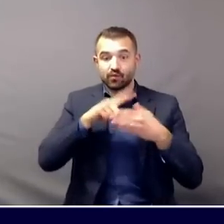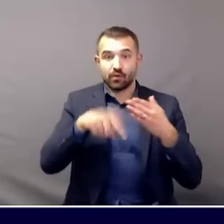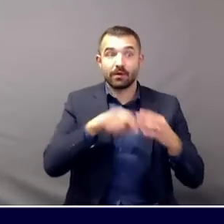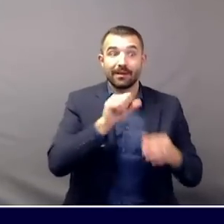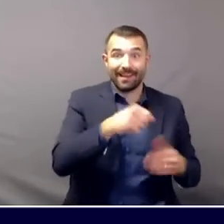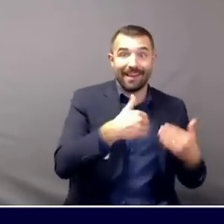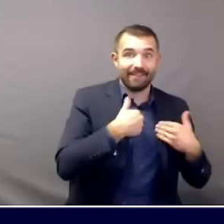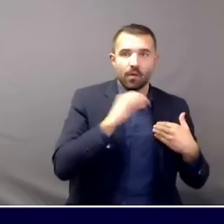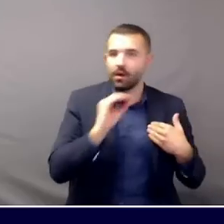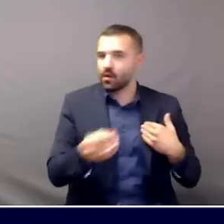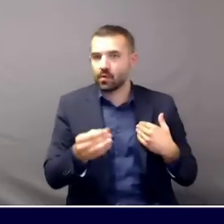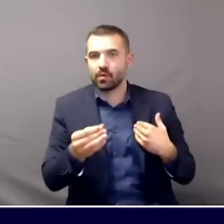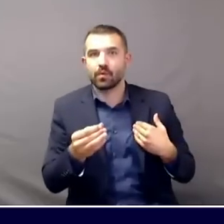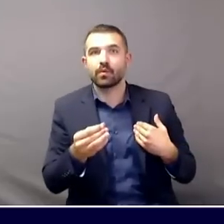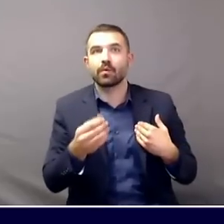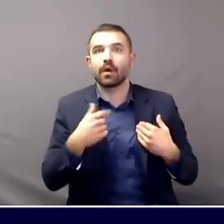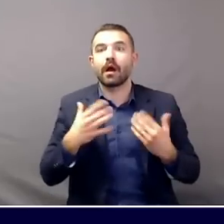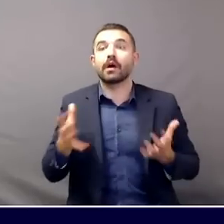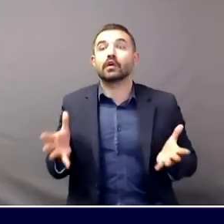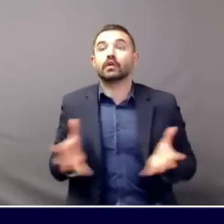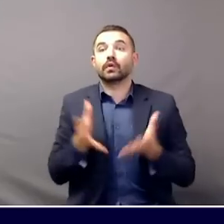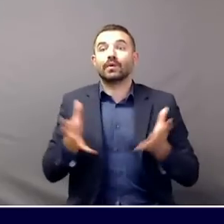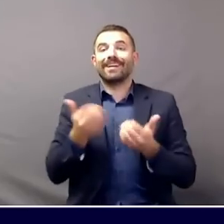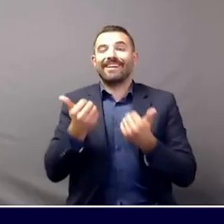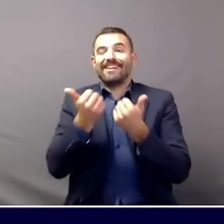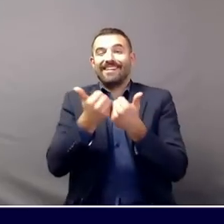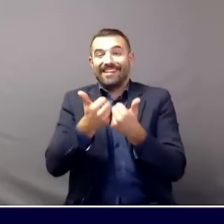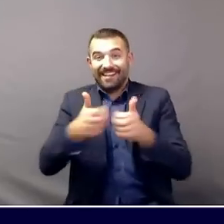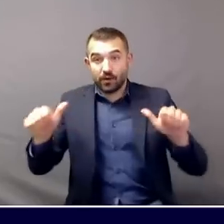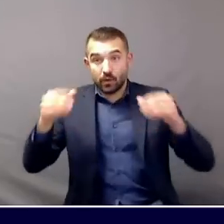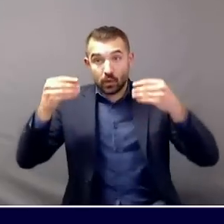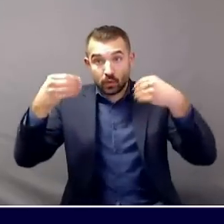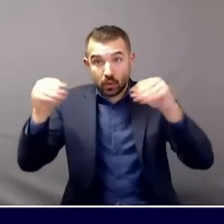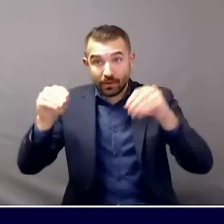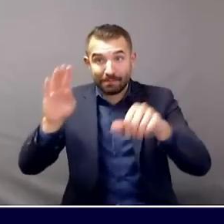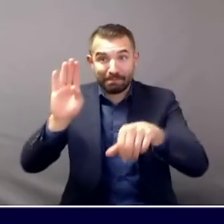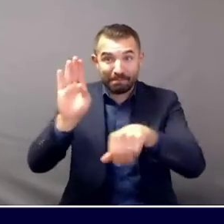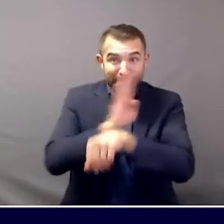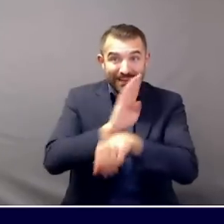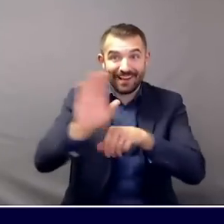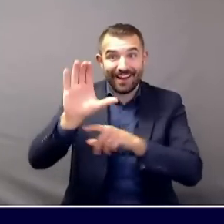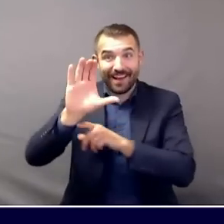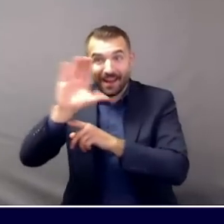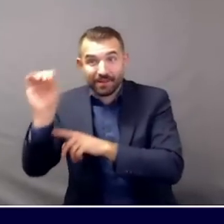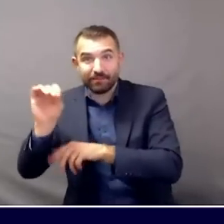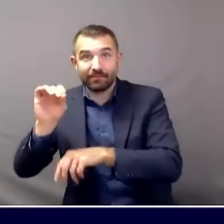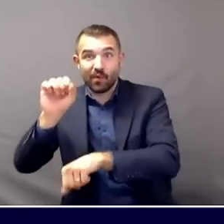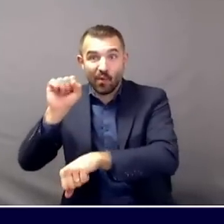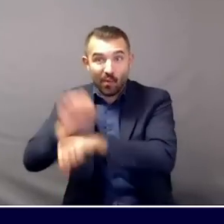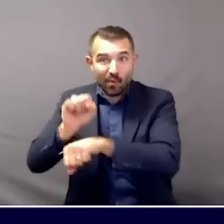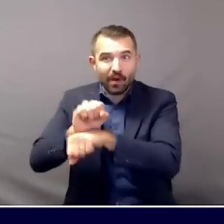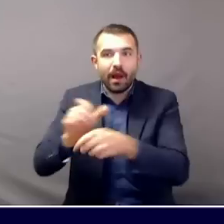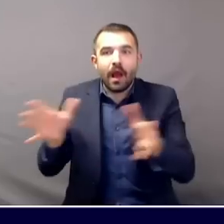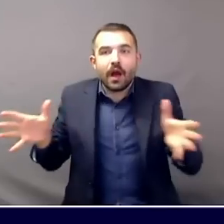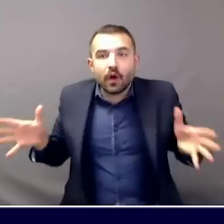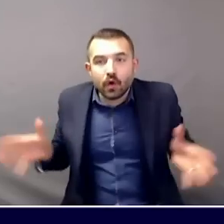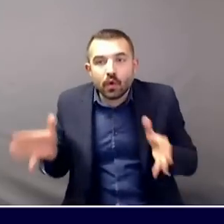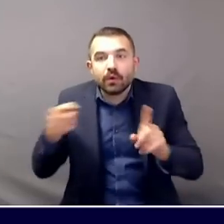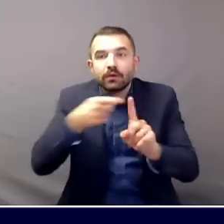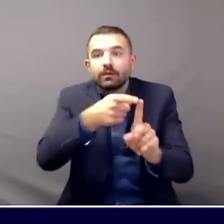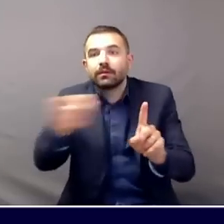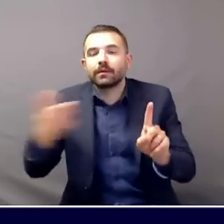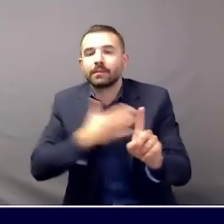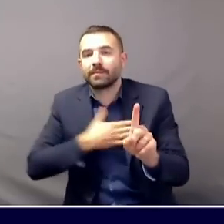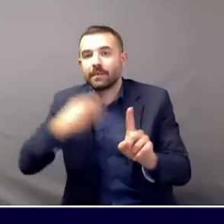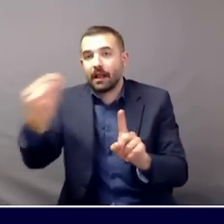they have some pattern of workers or people in their settings to report it, but the obligation is on the provider of